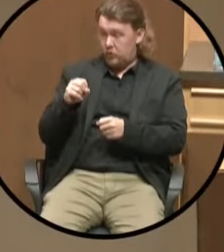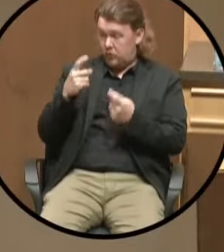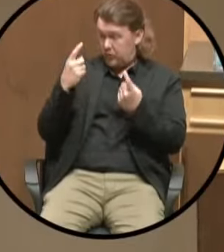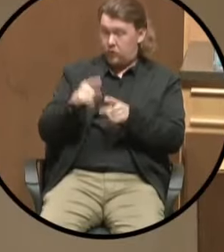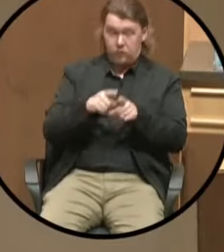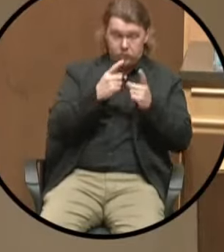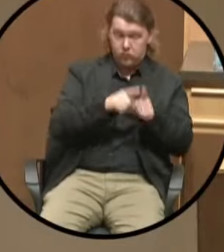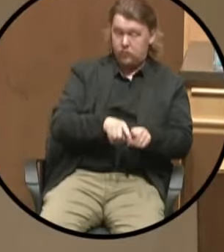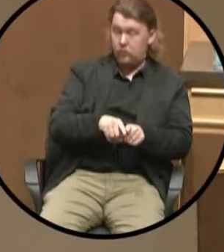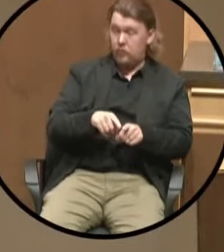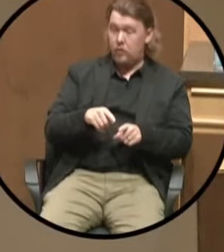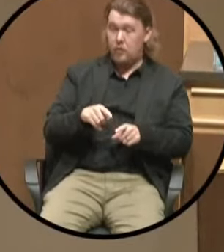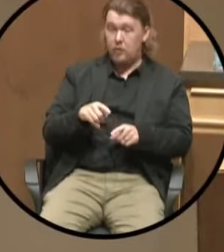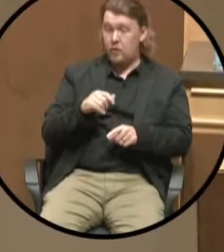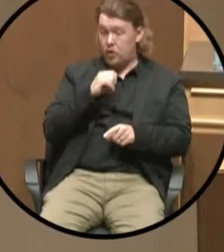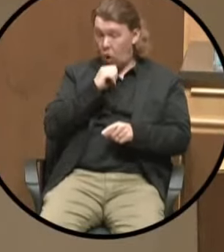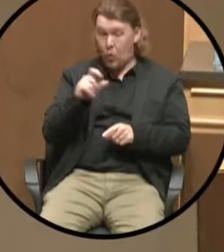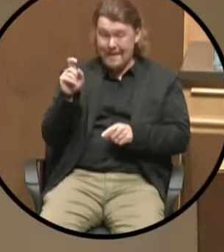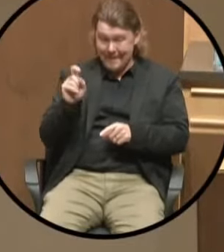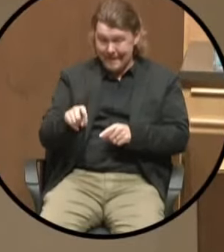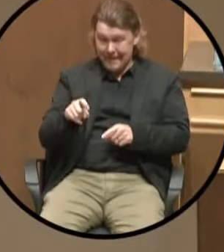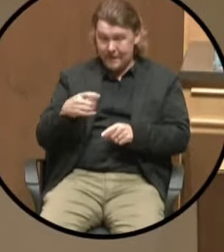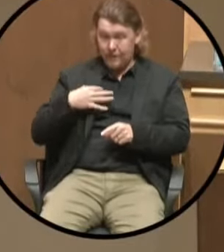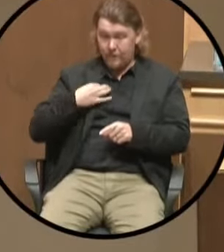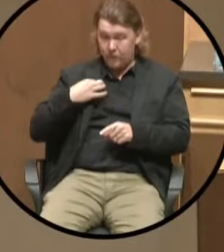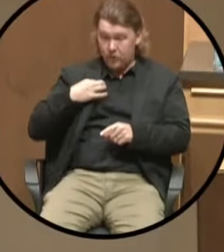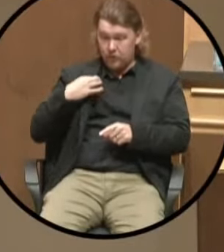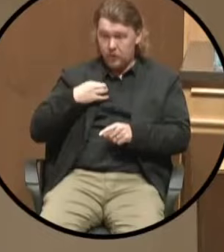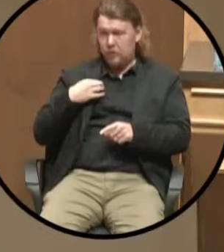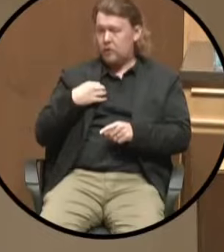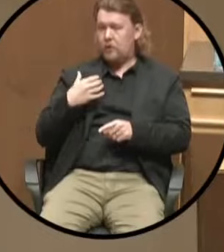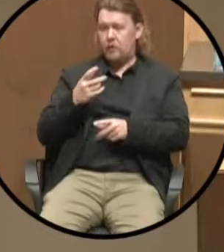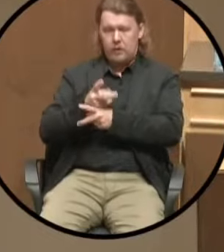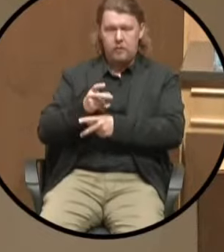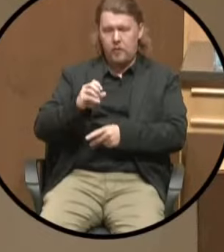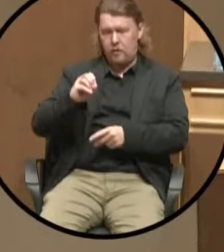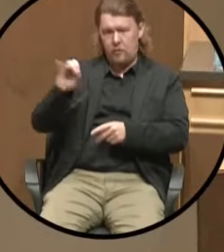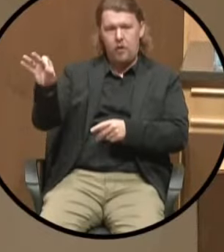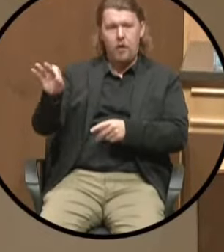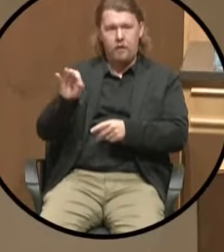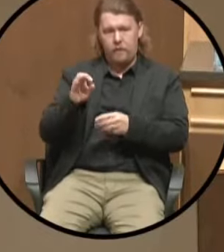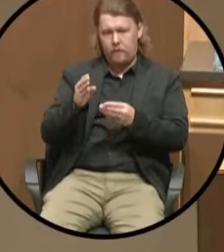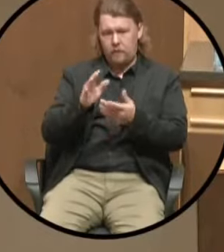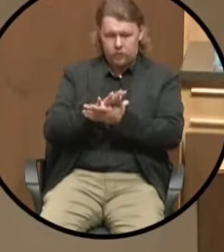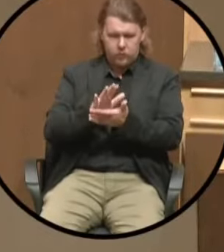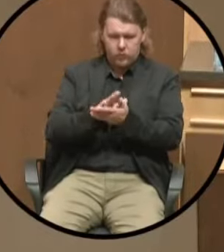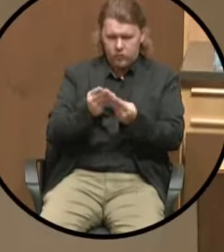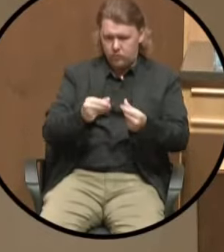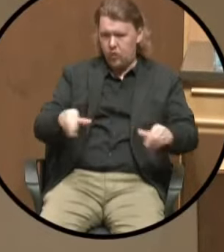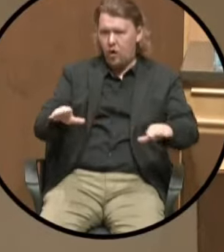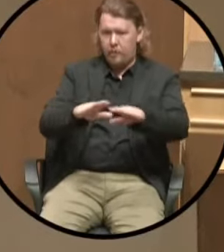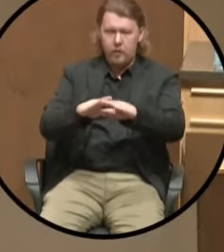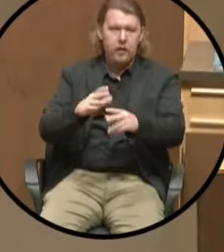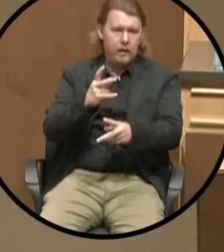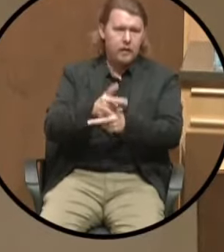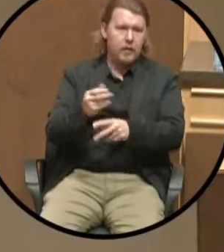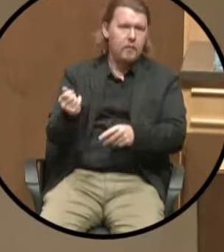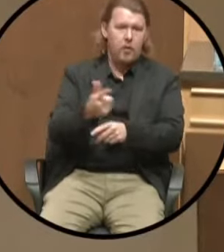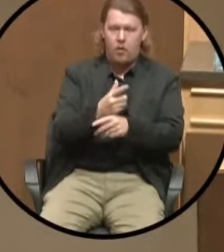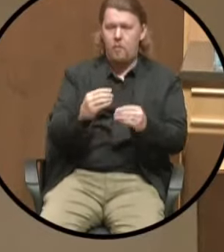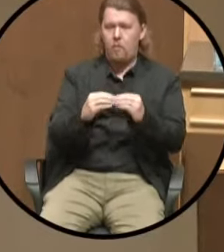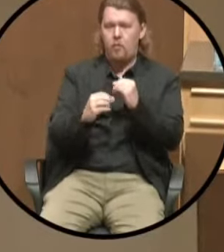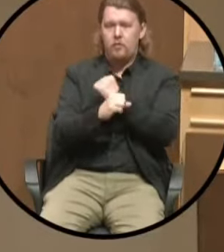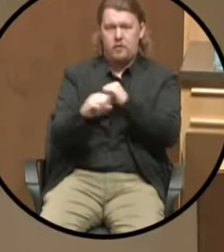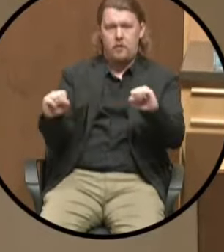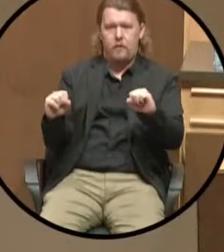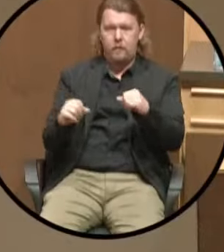non-essential volunteers off campus in order to keep the campus more safe. All right, let's